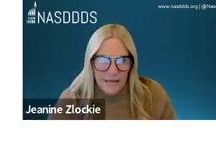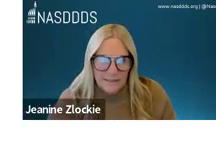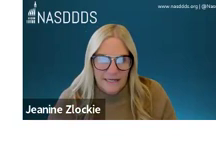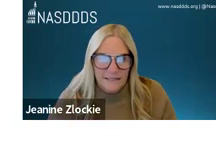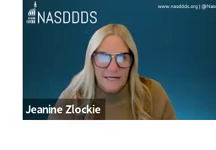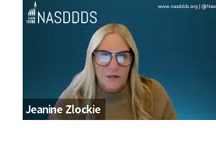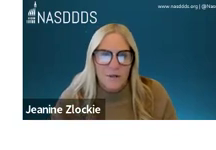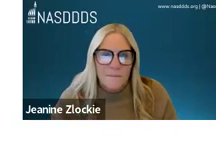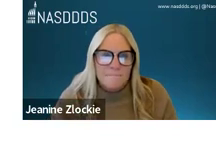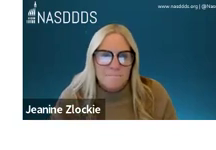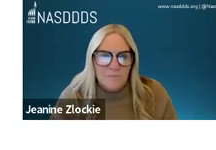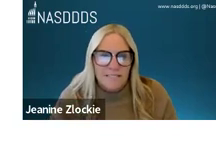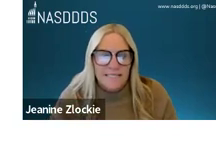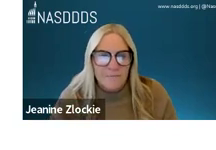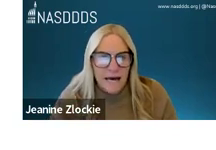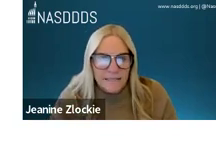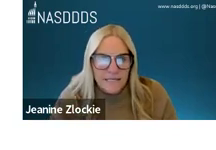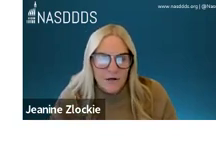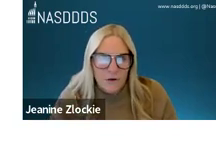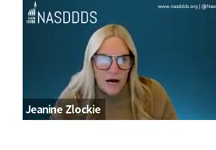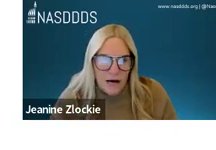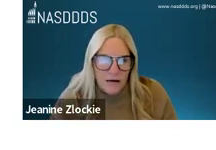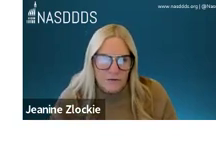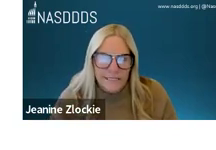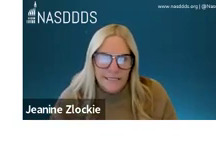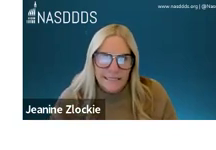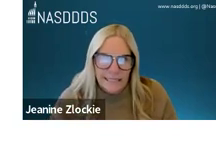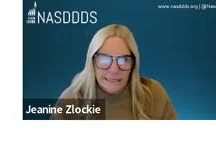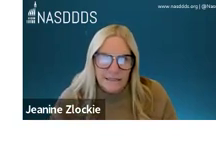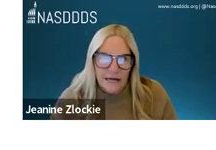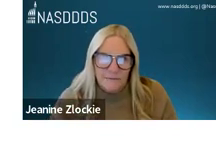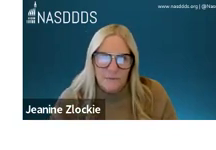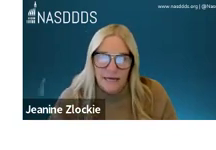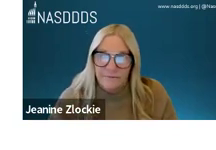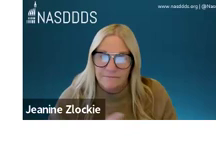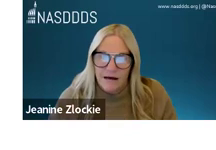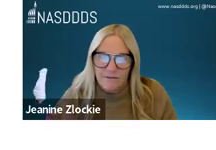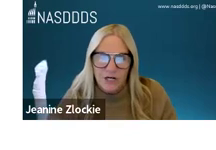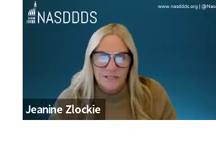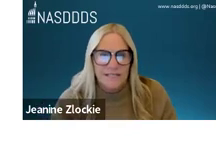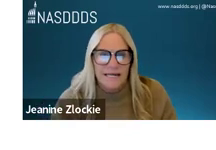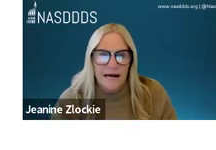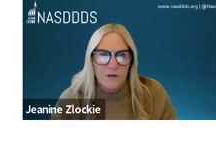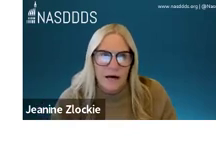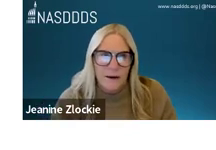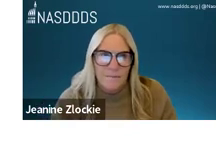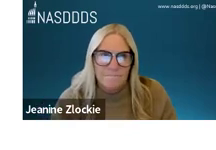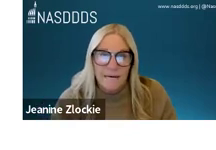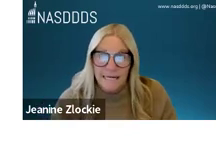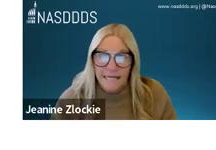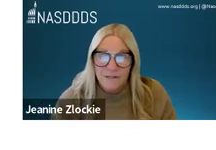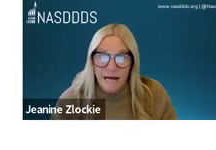in that appendix. So CMS, though, recently, you may have heard, sent out